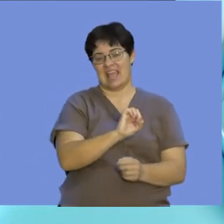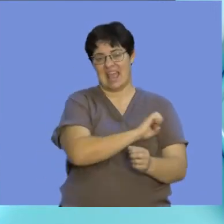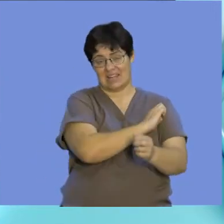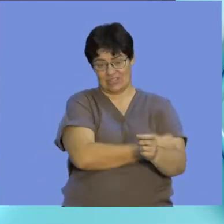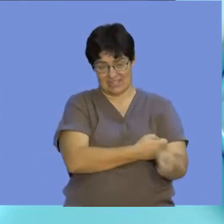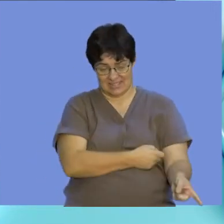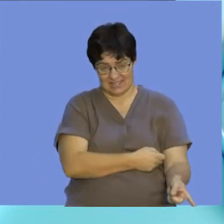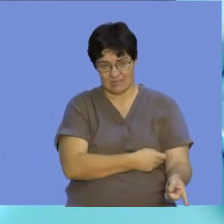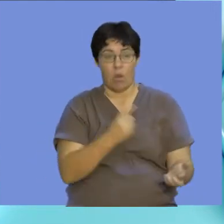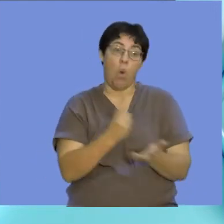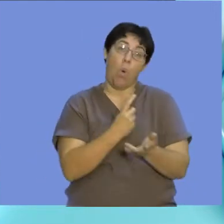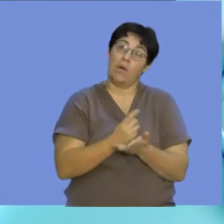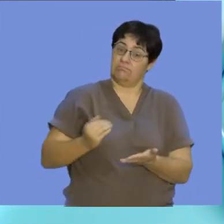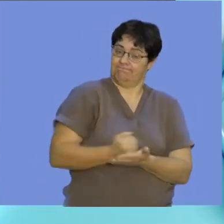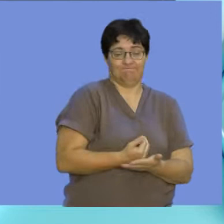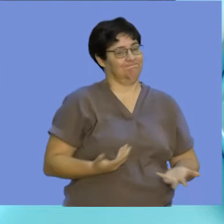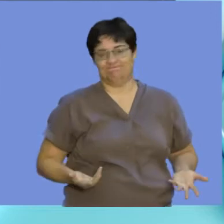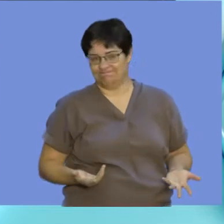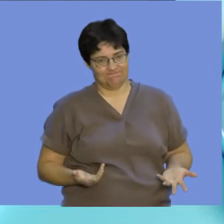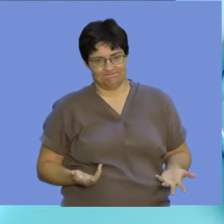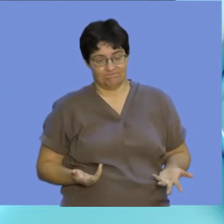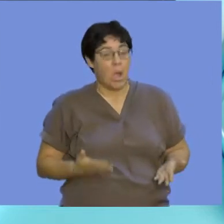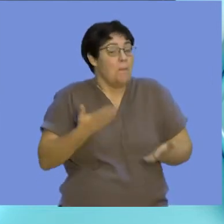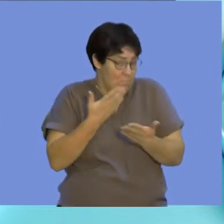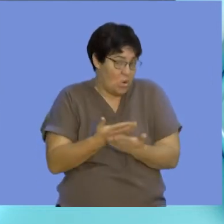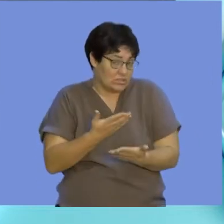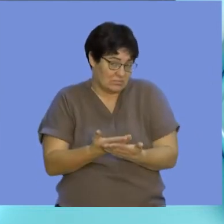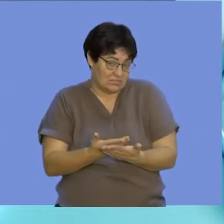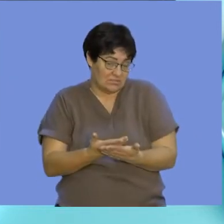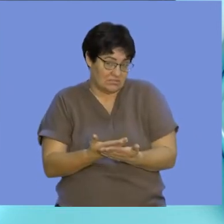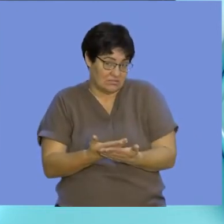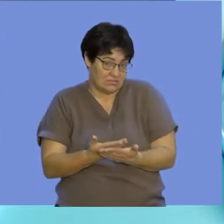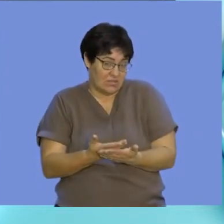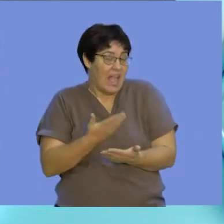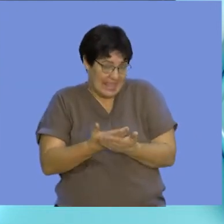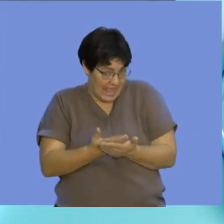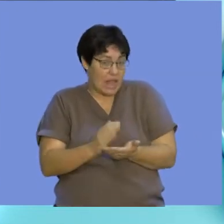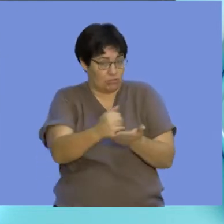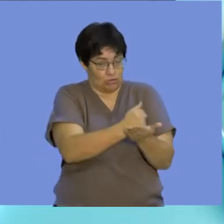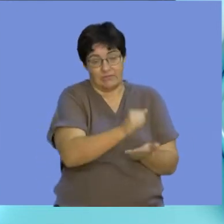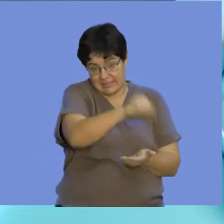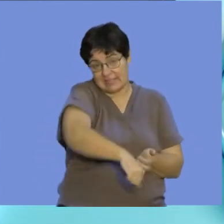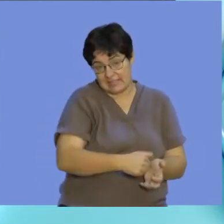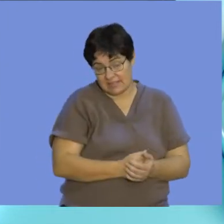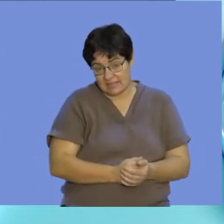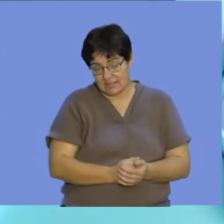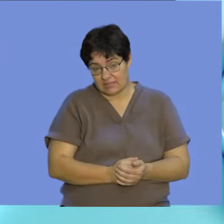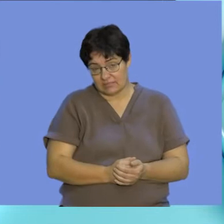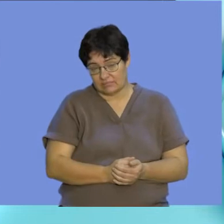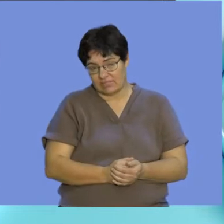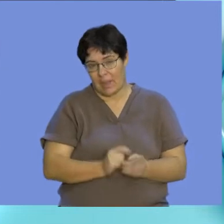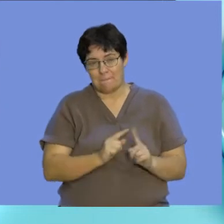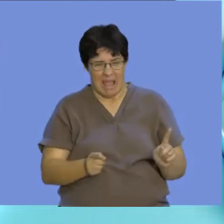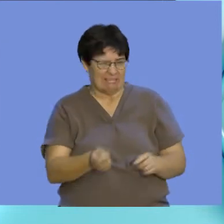always conserved. It's possible for it to be conserved, but it's